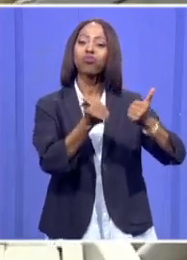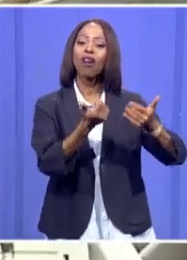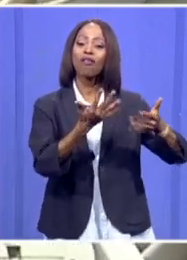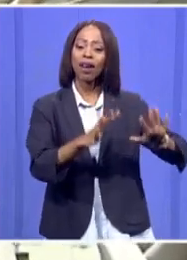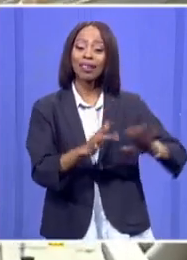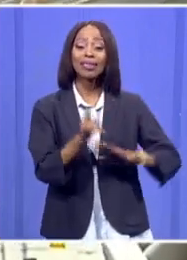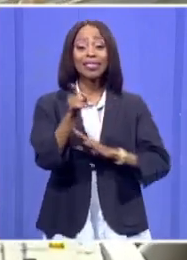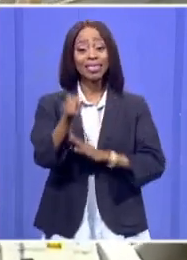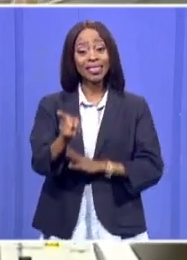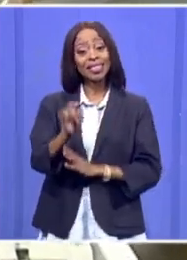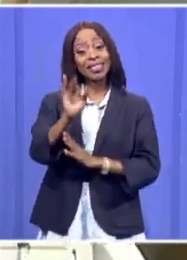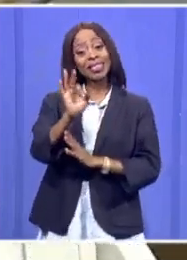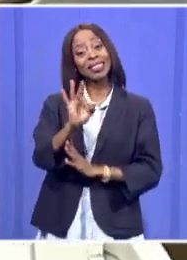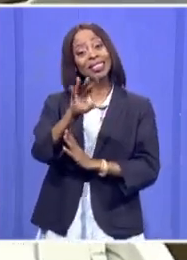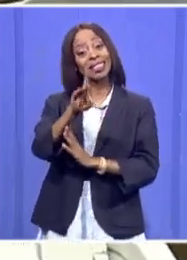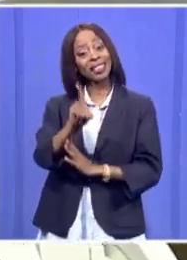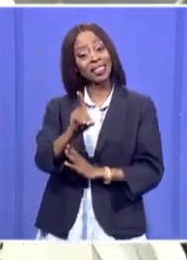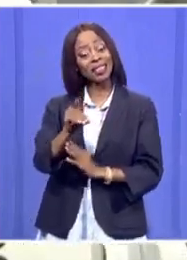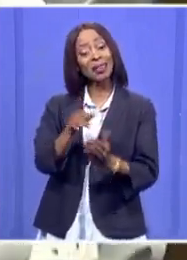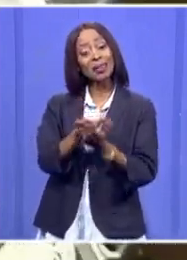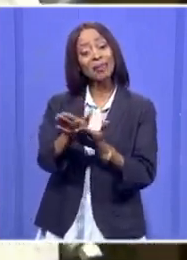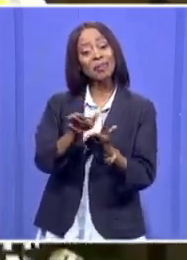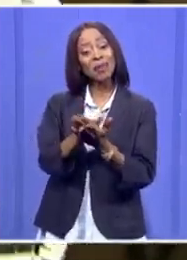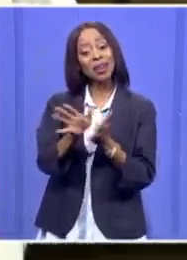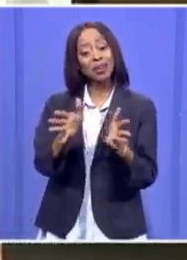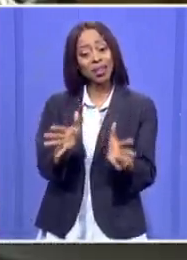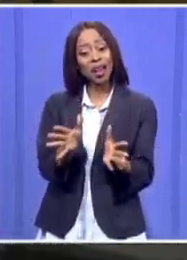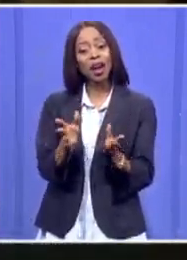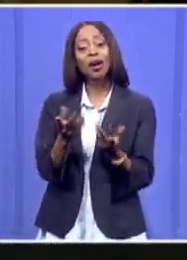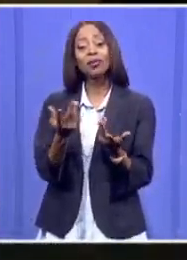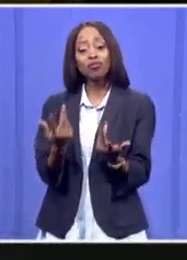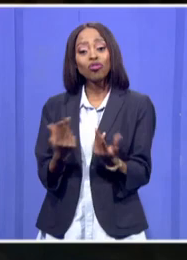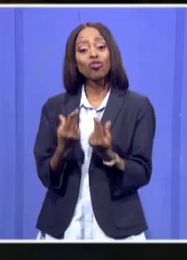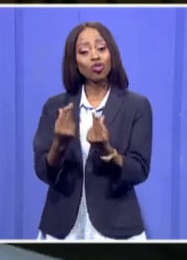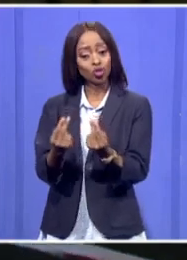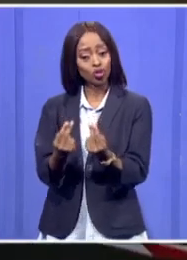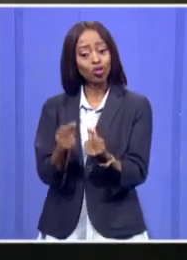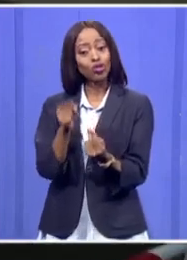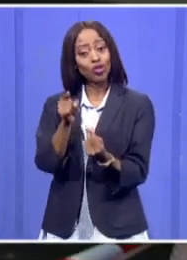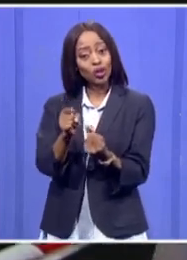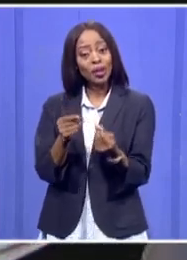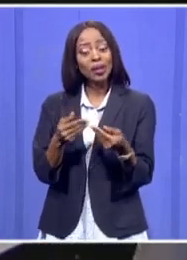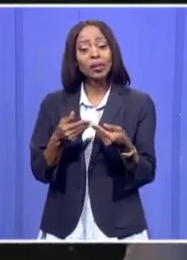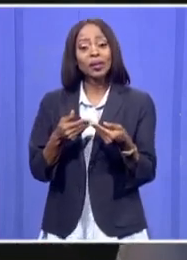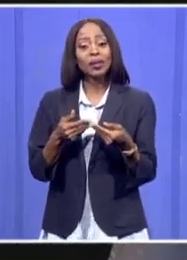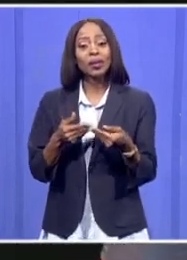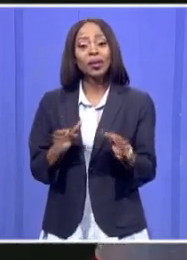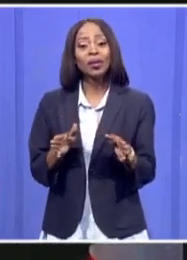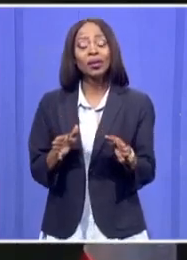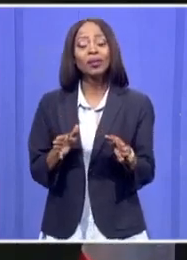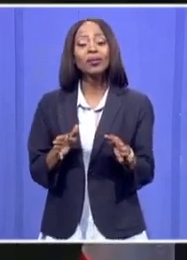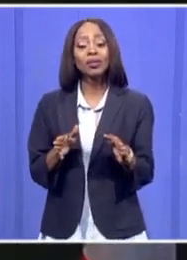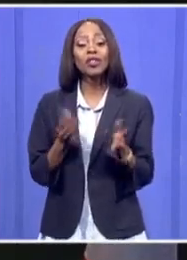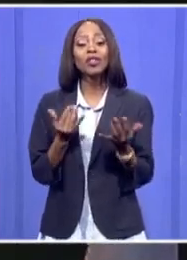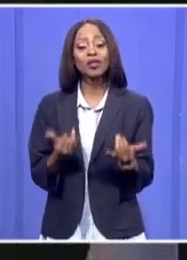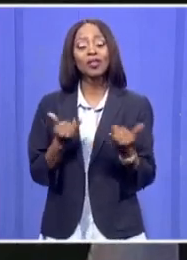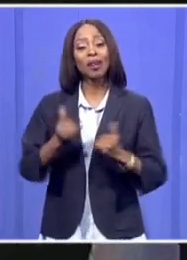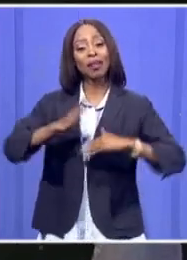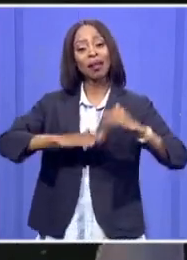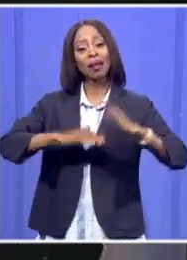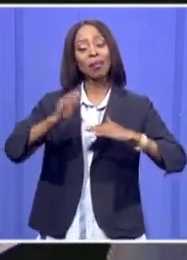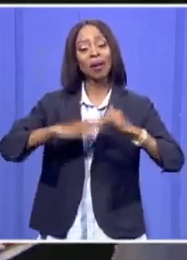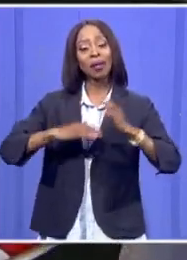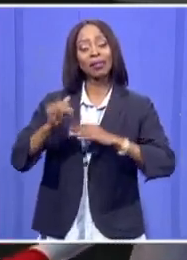this three-dimensional printer that's being launched today in the construction industry, but it's being